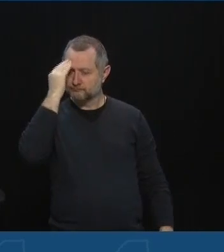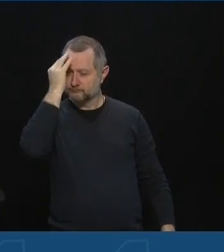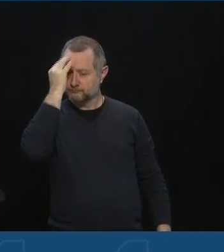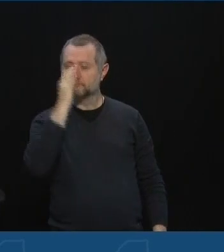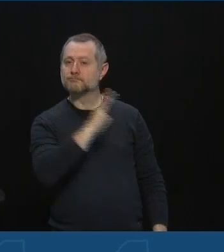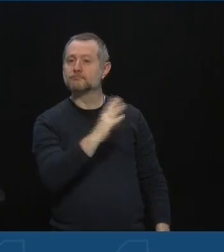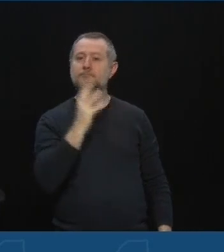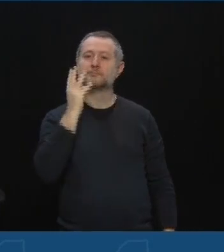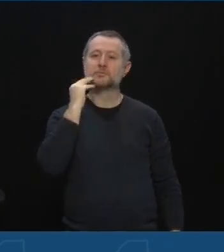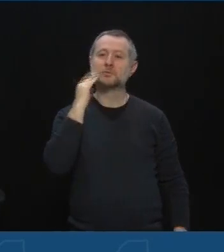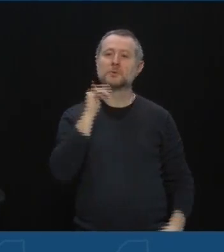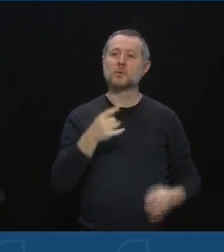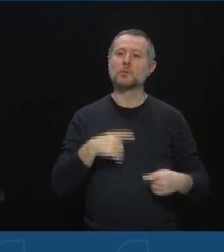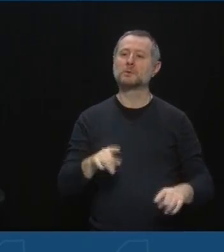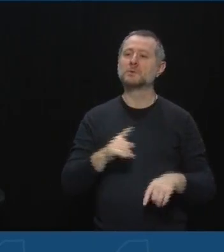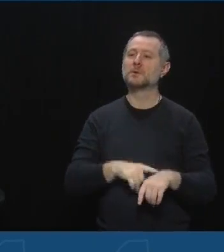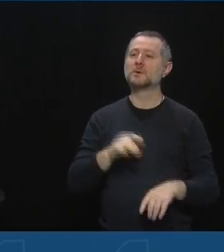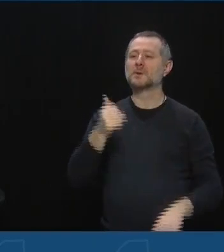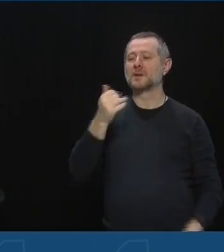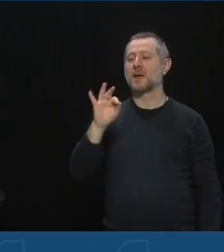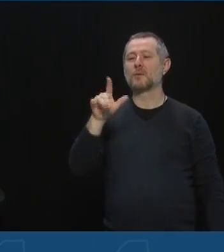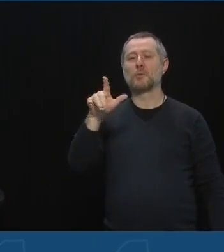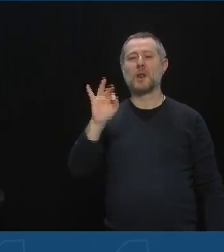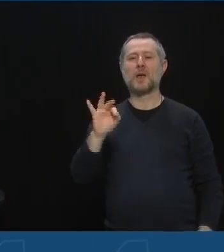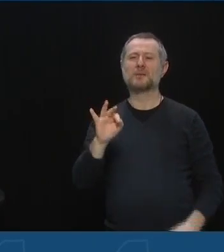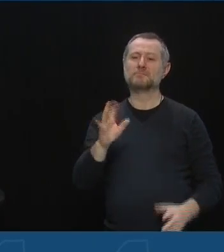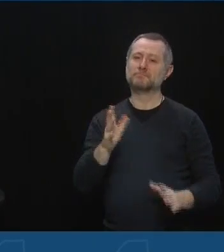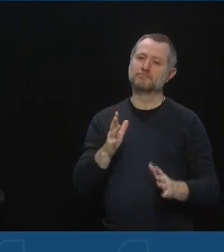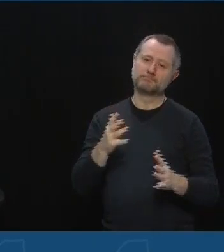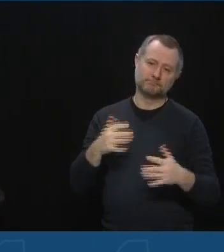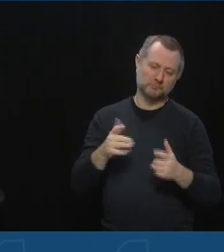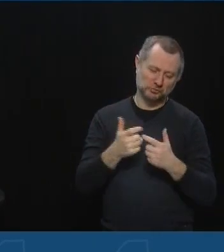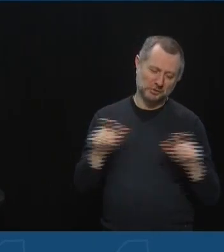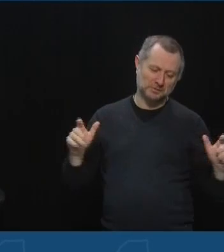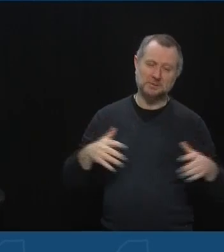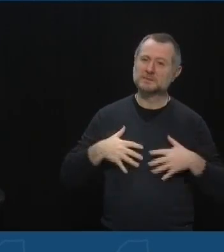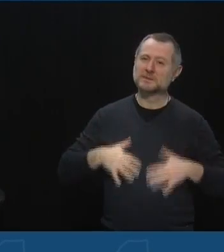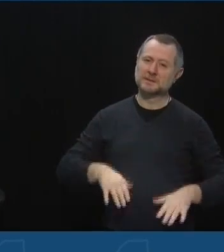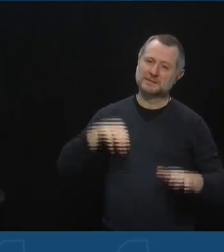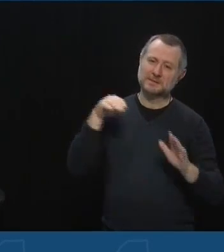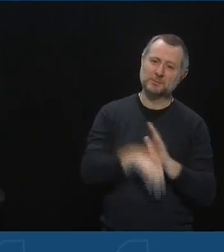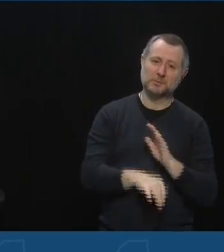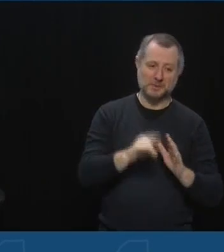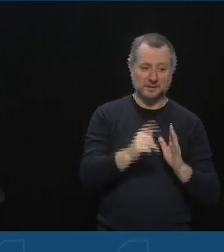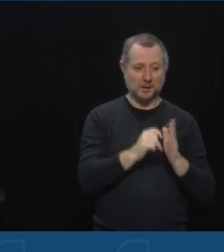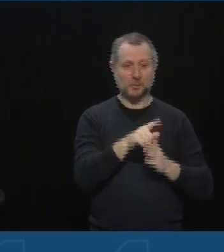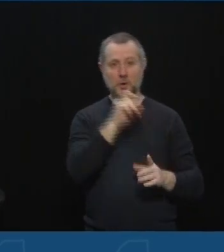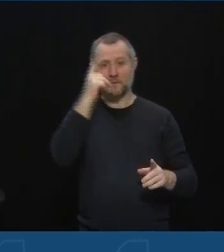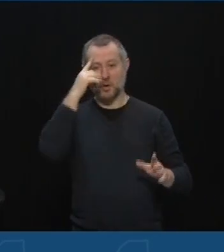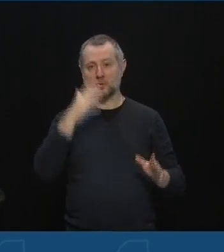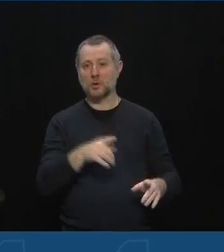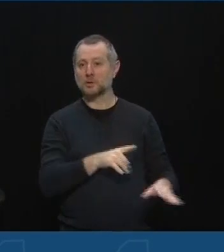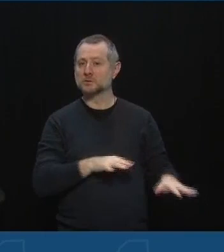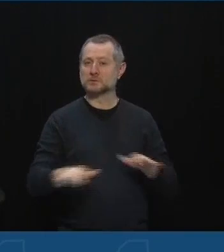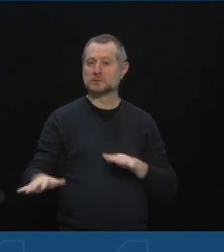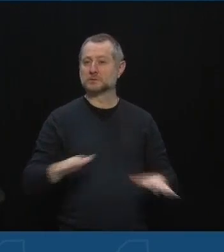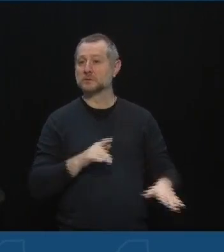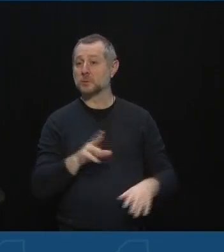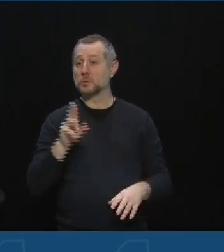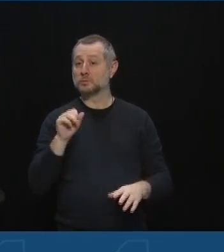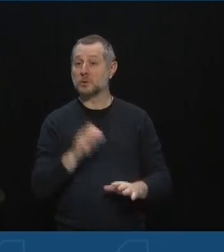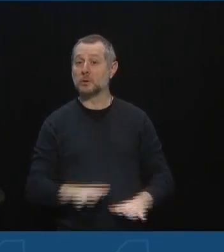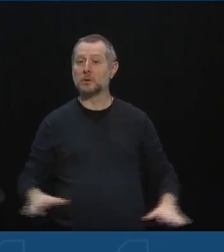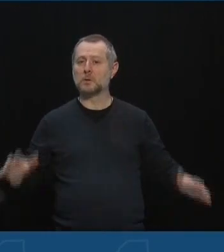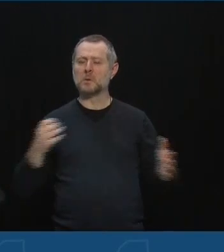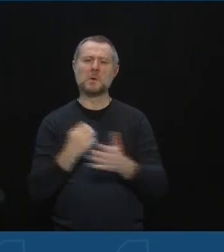crash of 29 hit when he was governor and our country imploded into a depression the likes of which it had never seen. So he